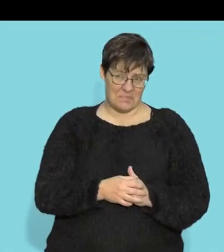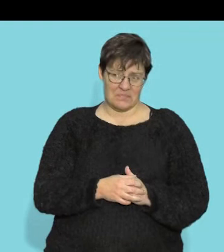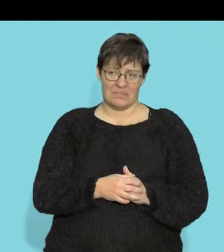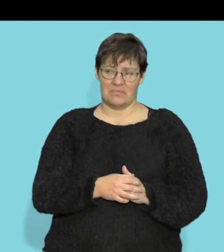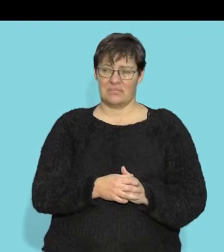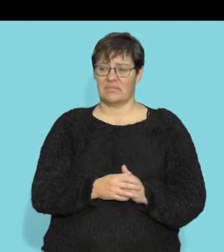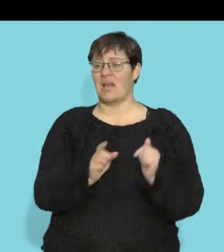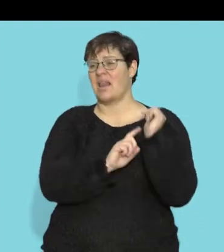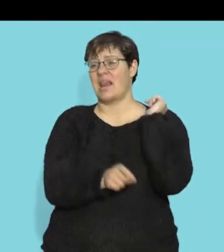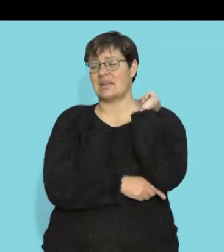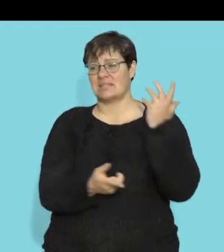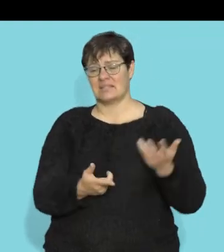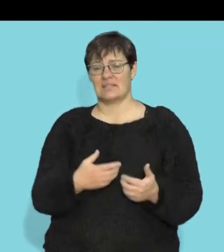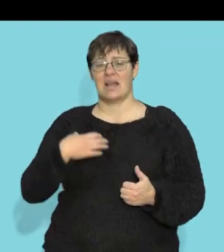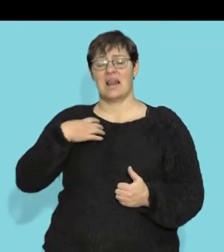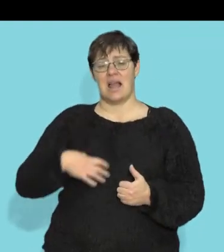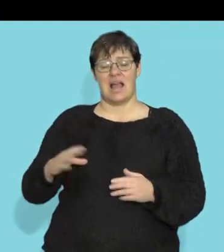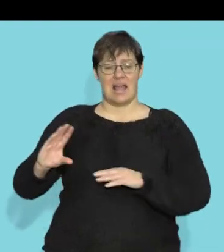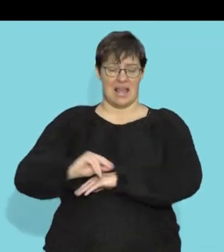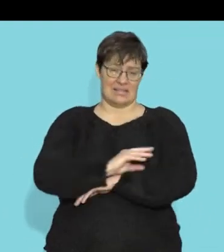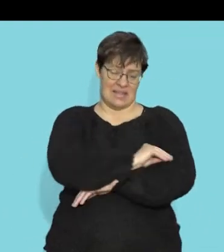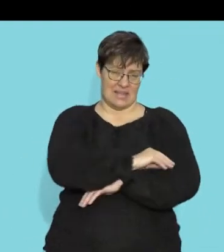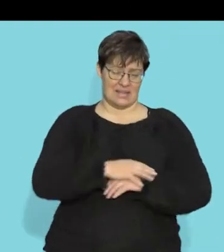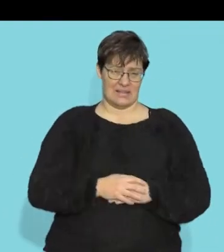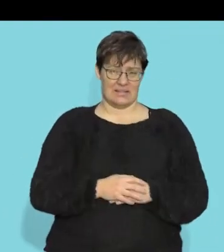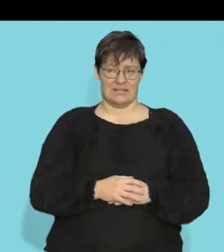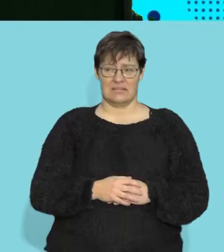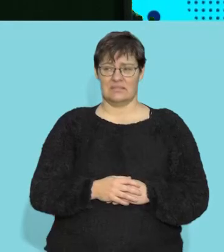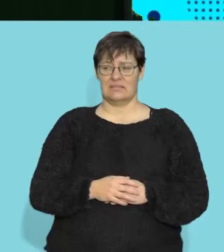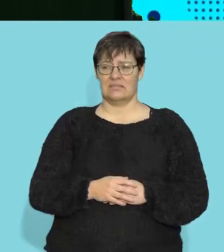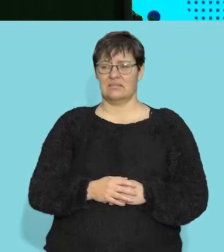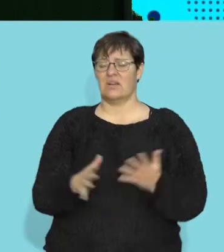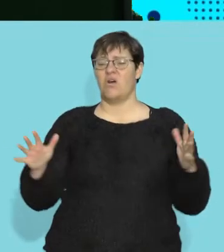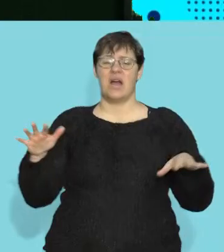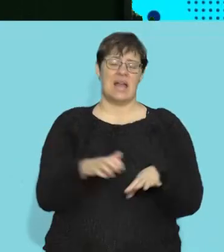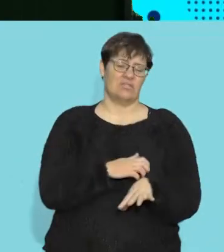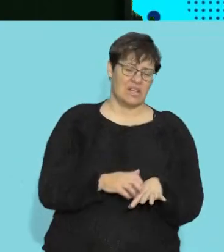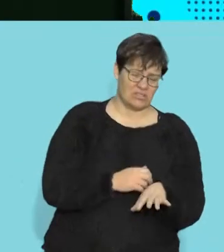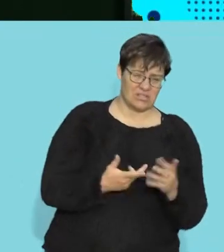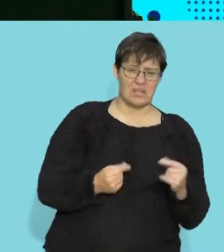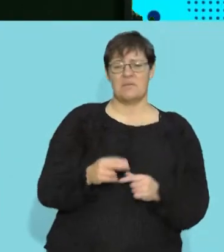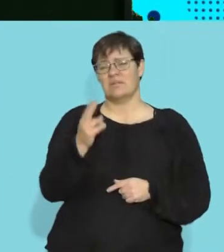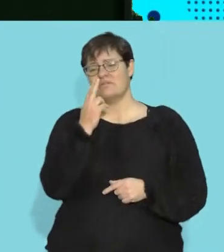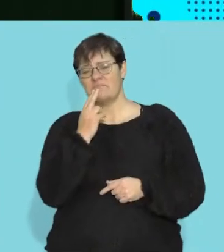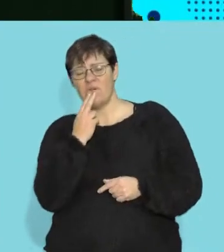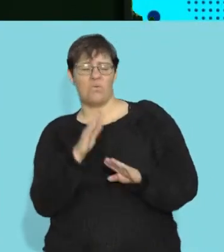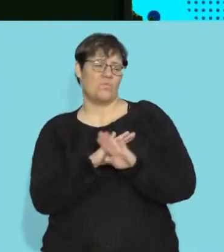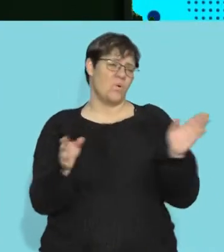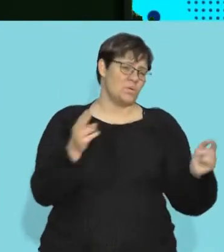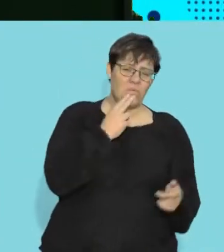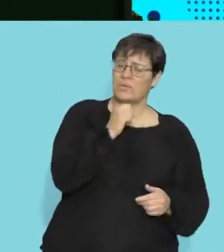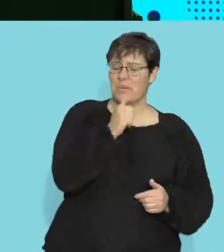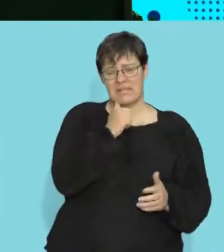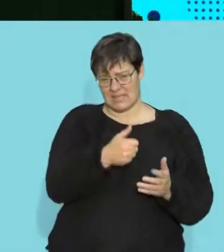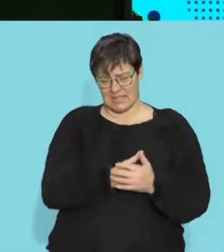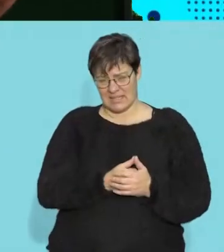and the last one is lung cancer, right? There's a lot of irritations. We might smoke or no smokers,